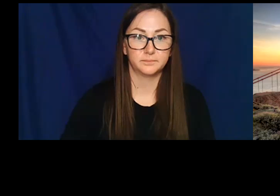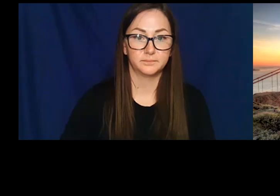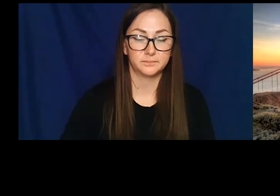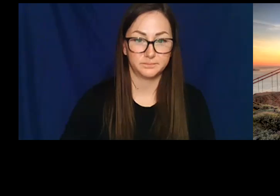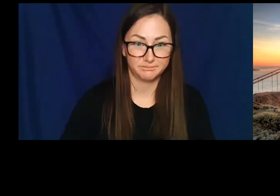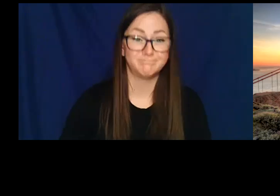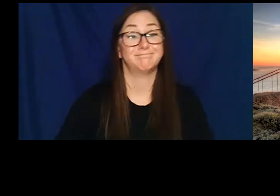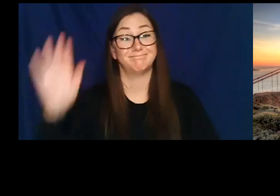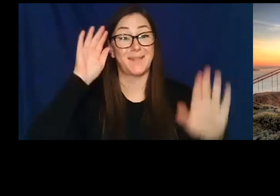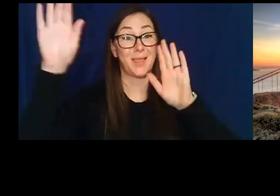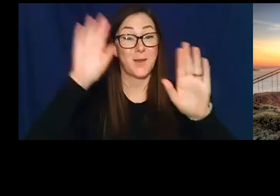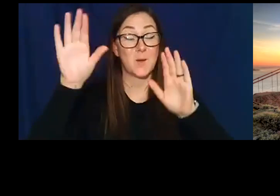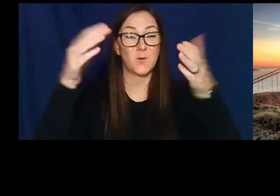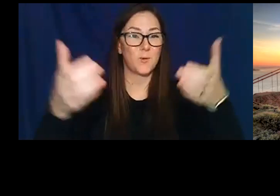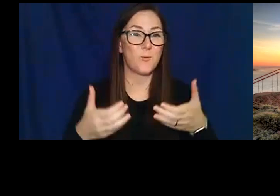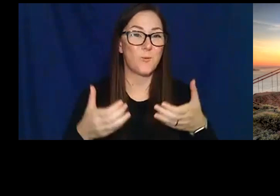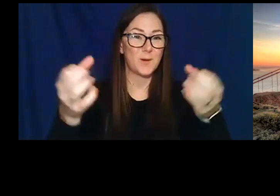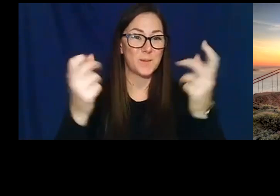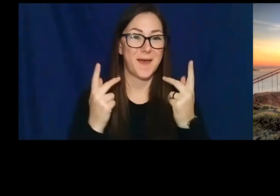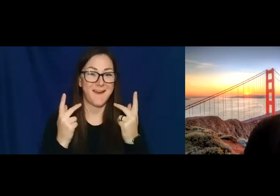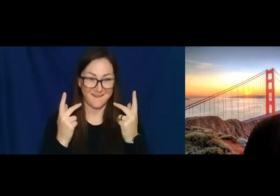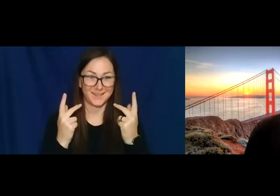Welcome back, guys.